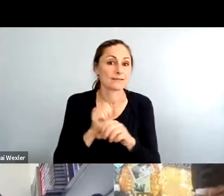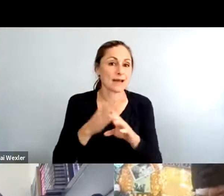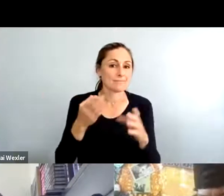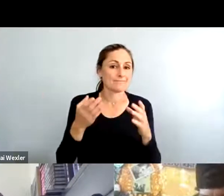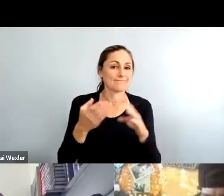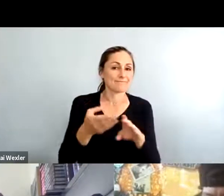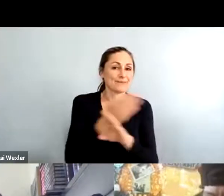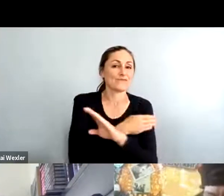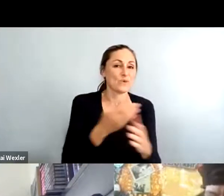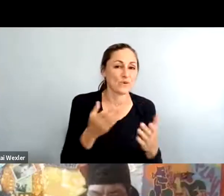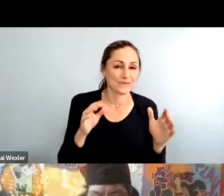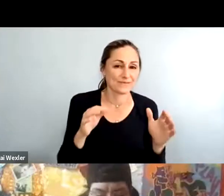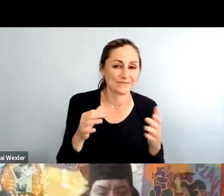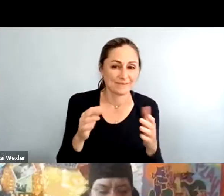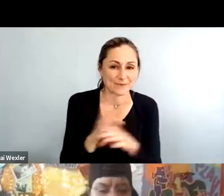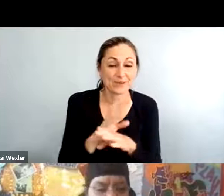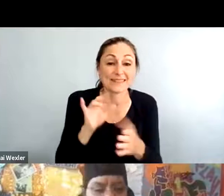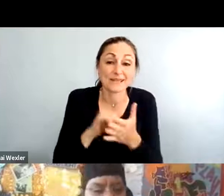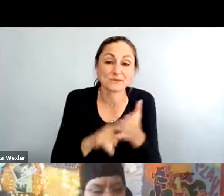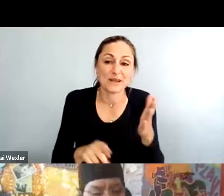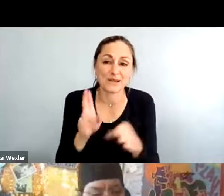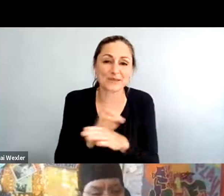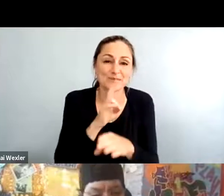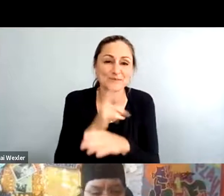that's what I've used for this project right here.